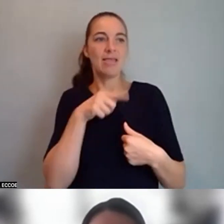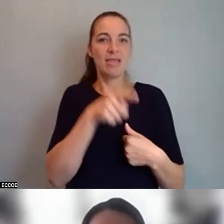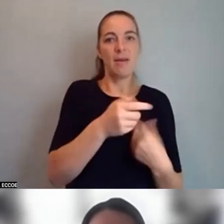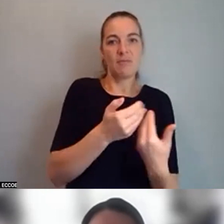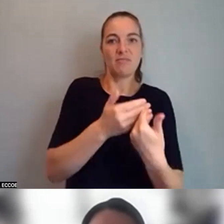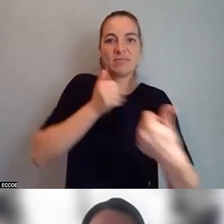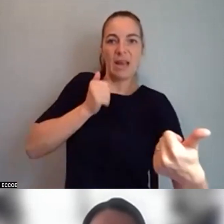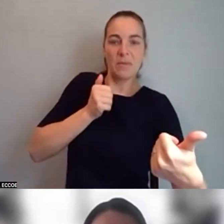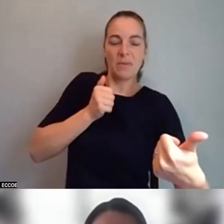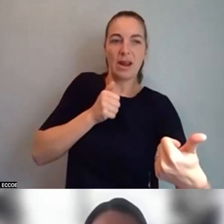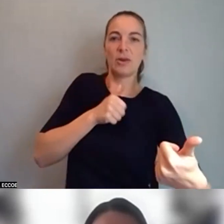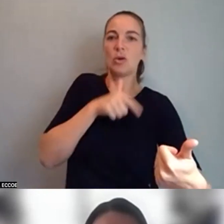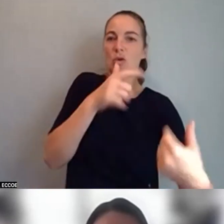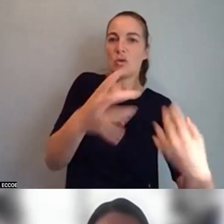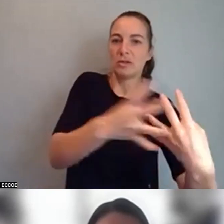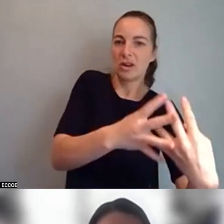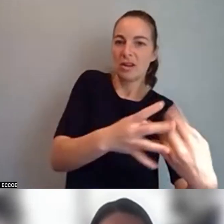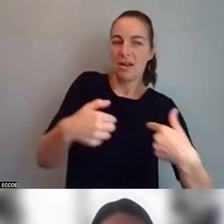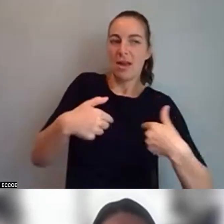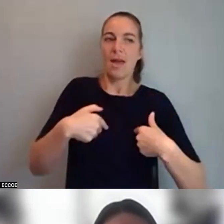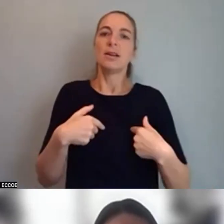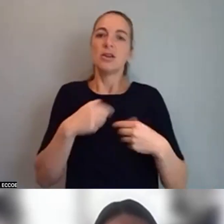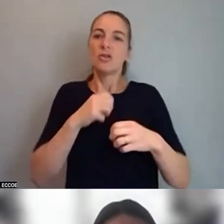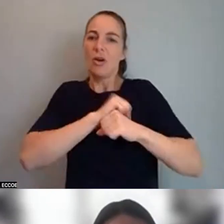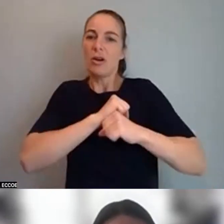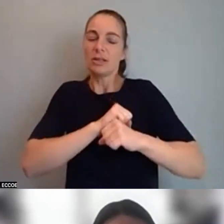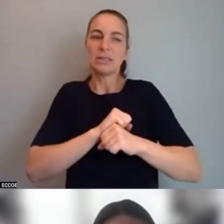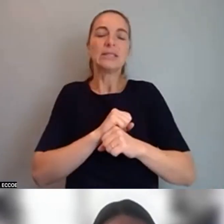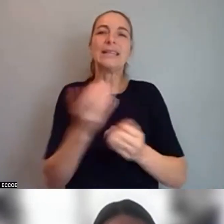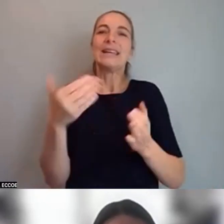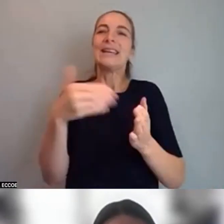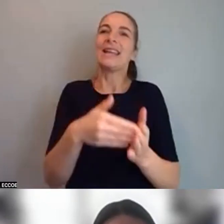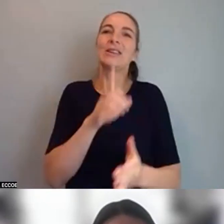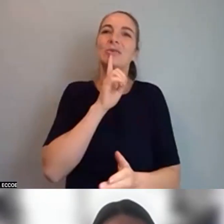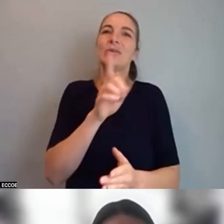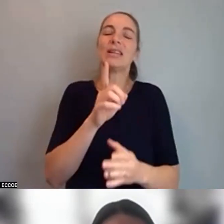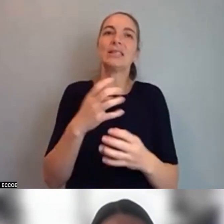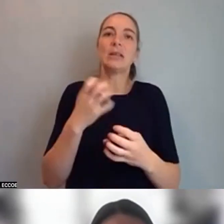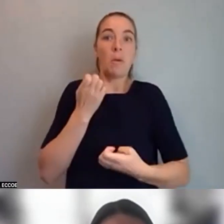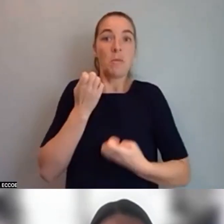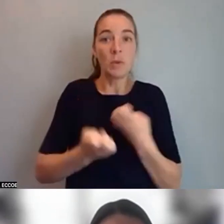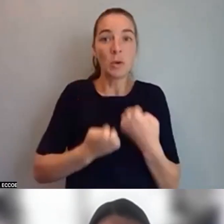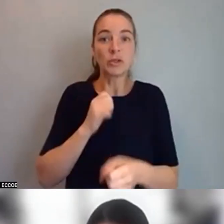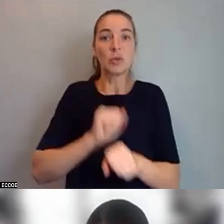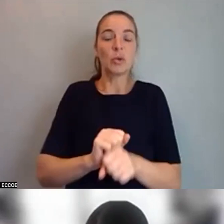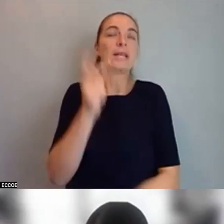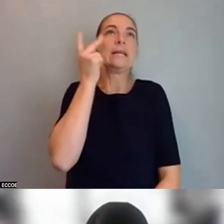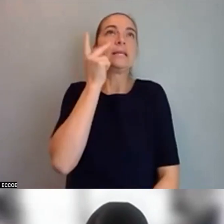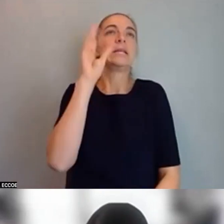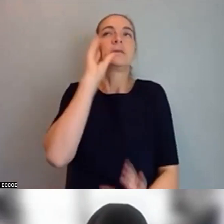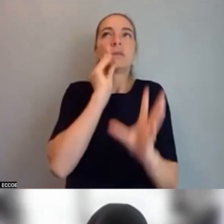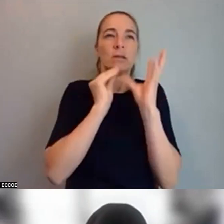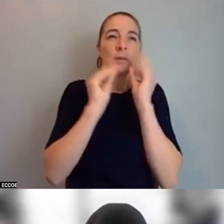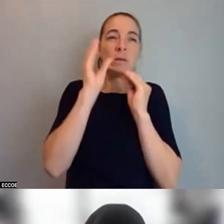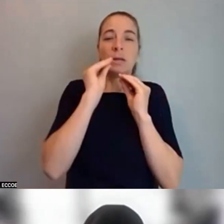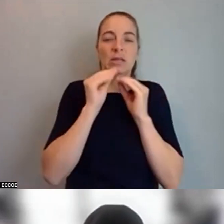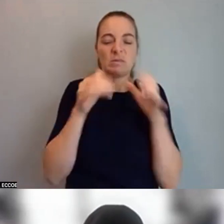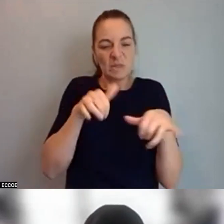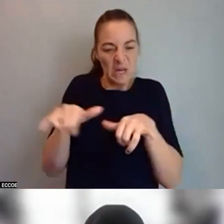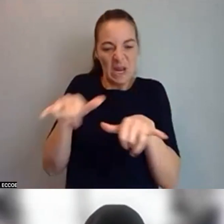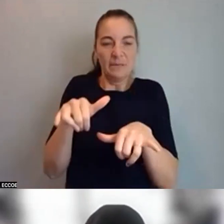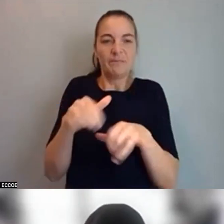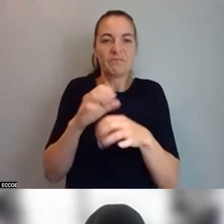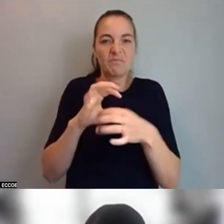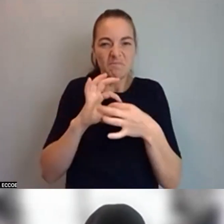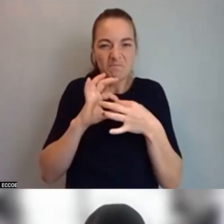workers down there. And there's a lot of pushback against it. So, you know, the emotional part of it is something that has to be